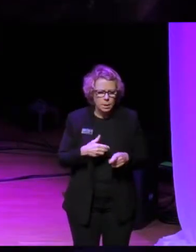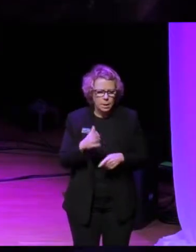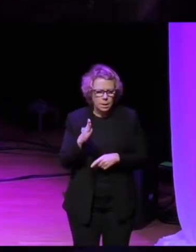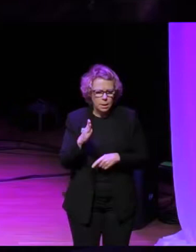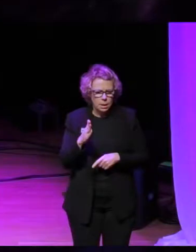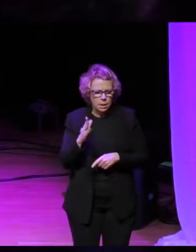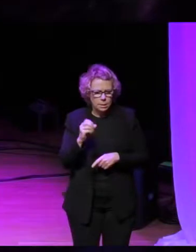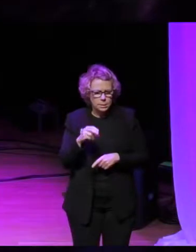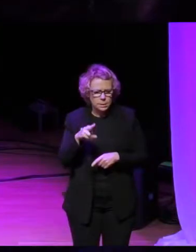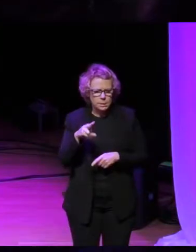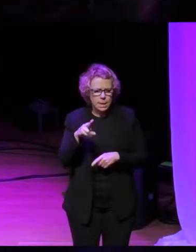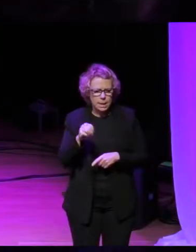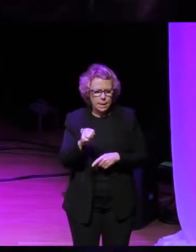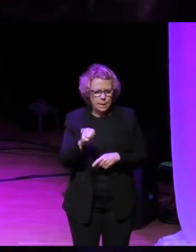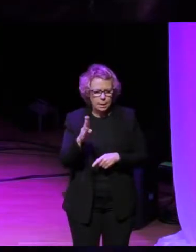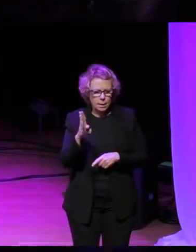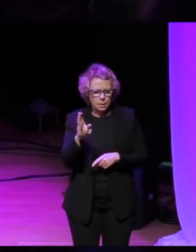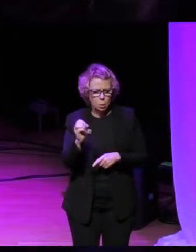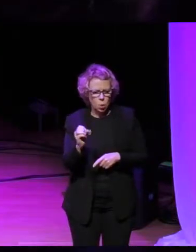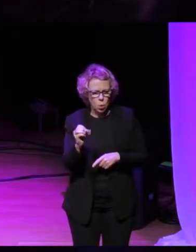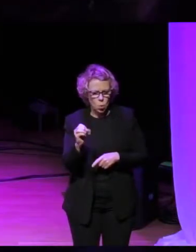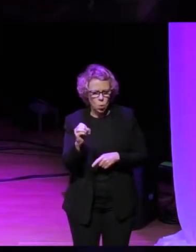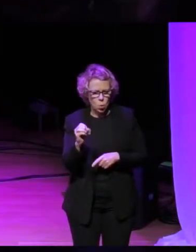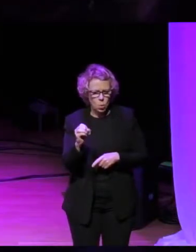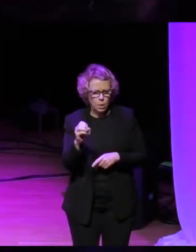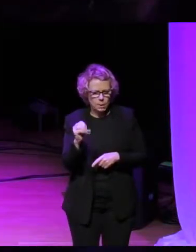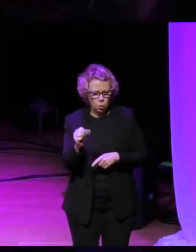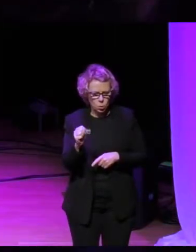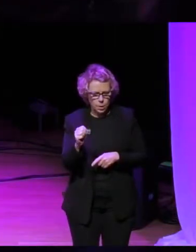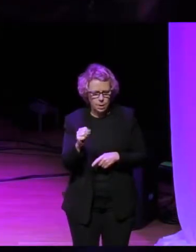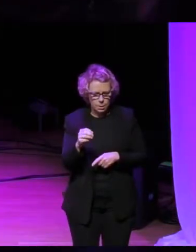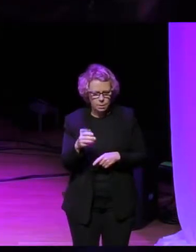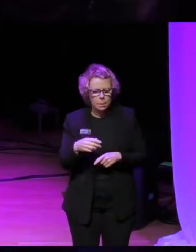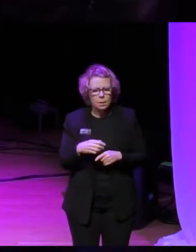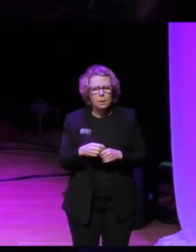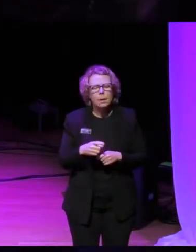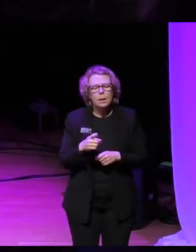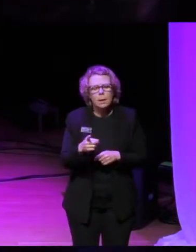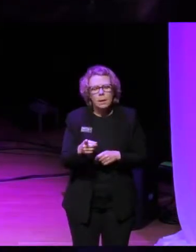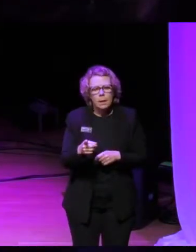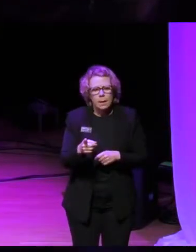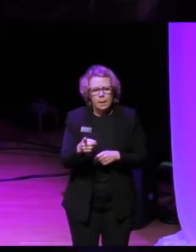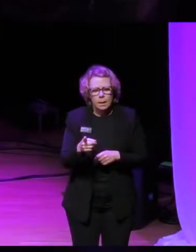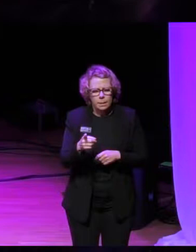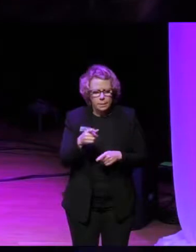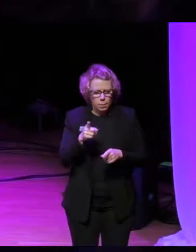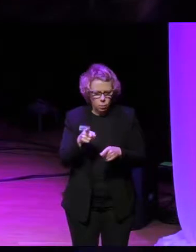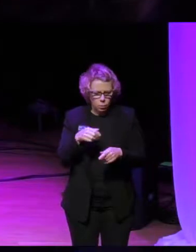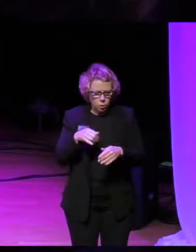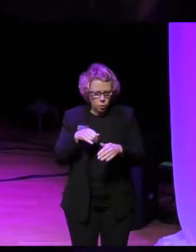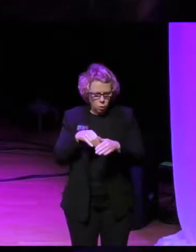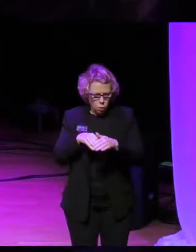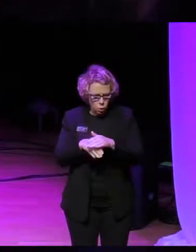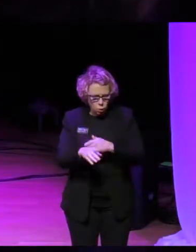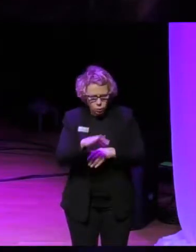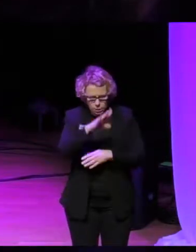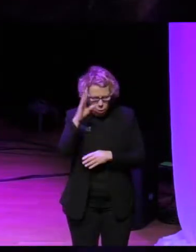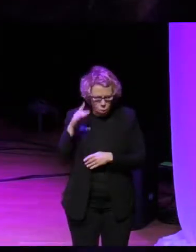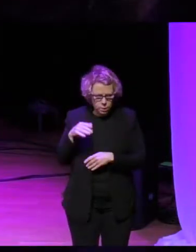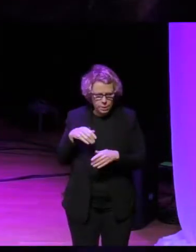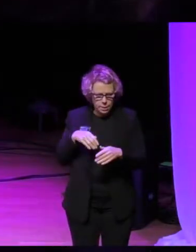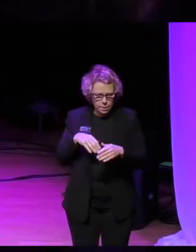Doe is a minor being held in detention. She is